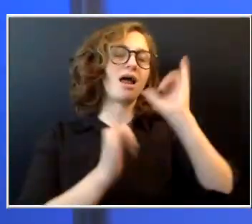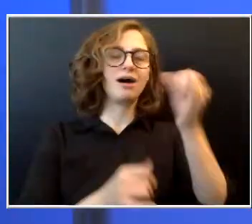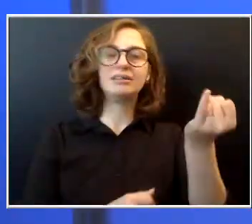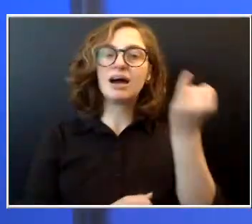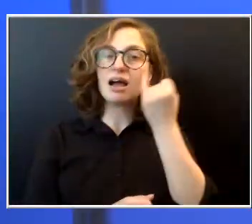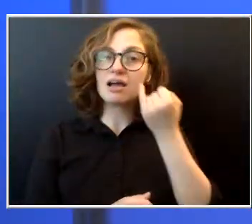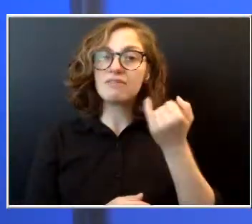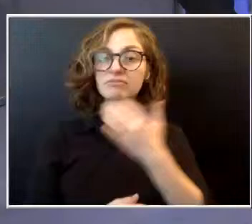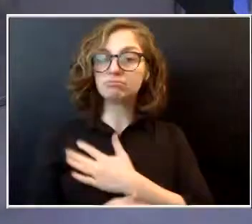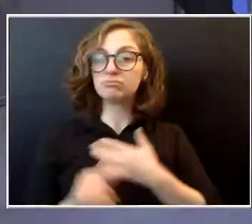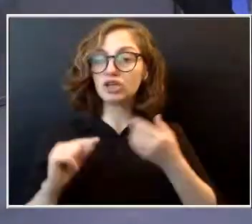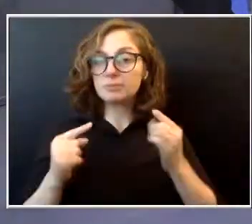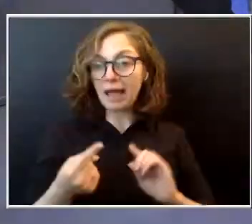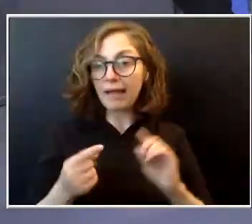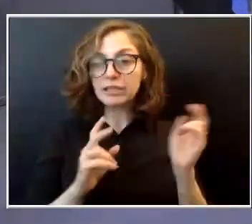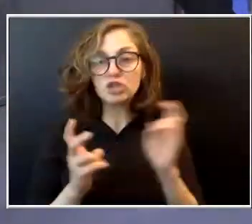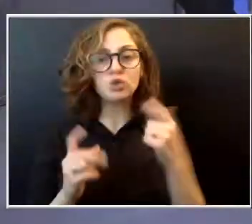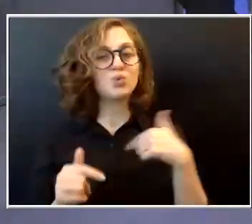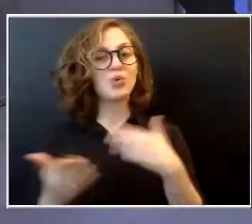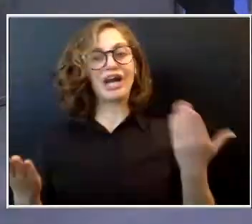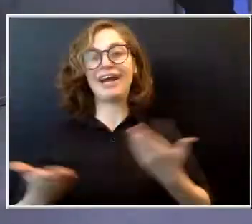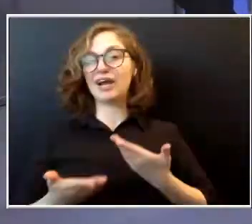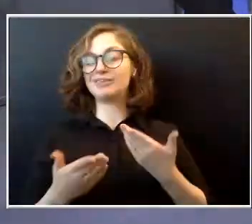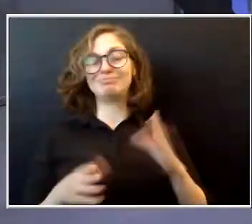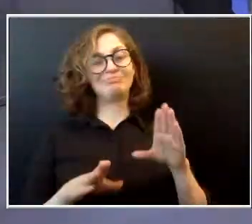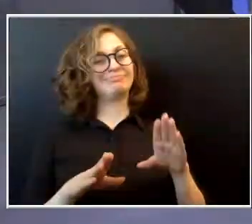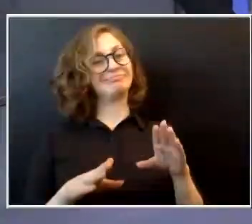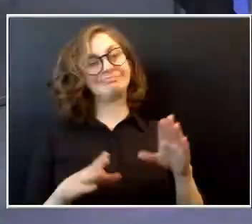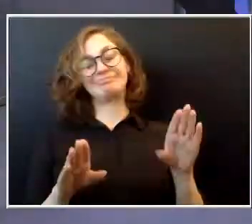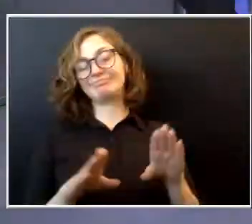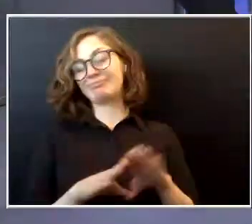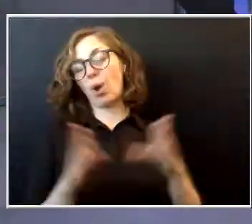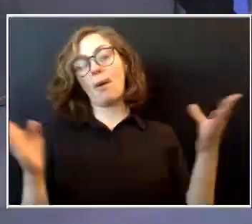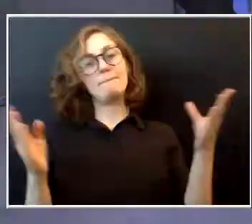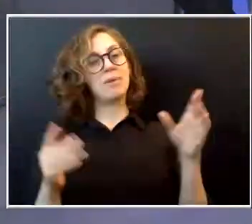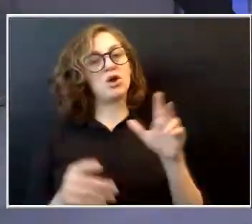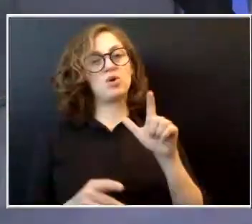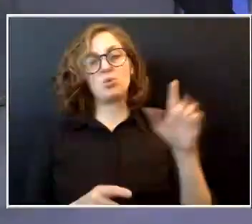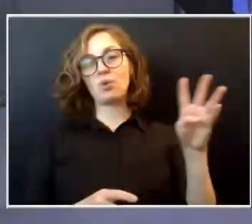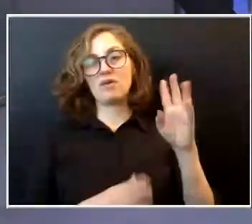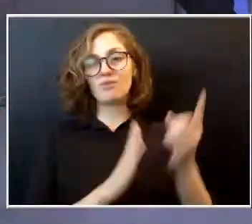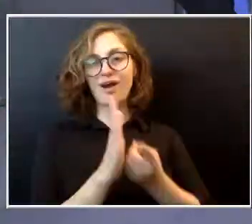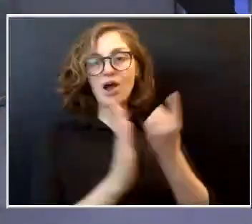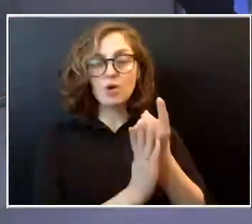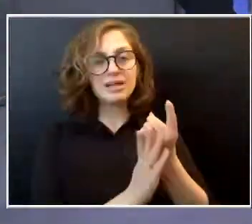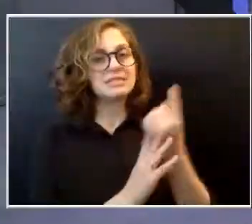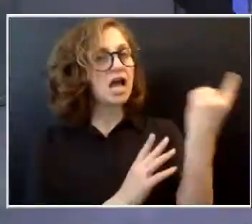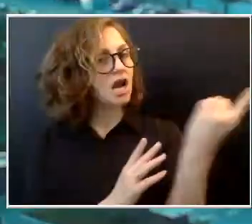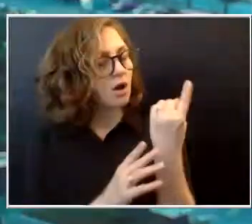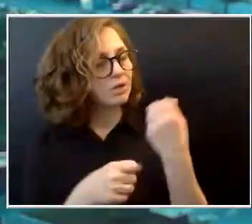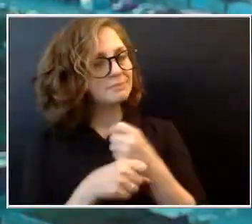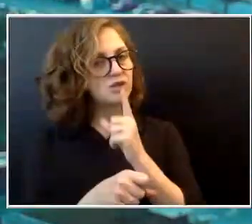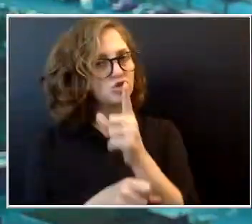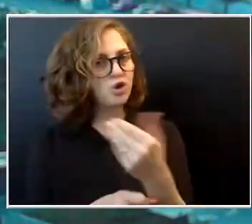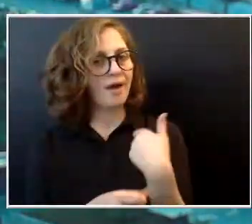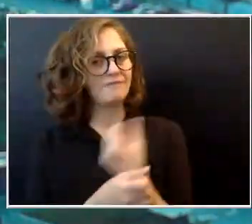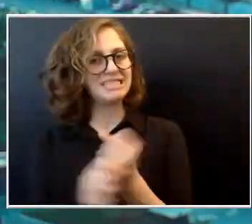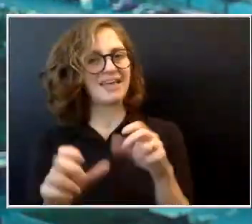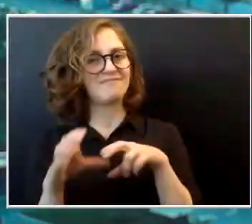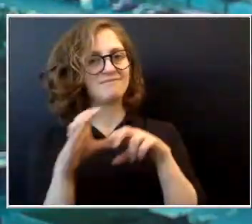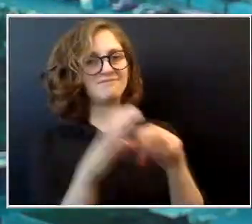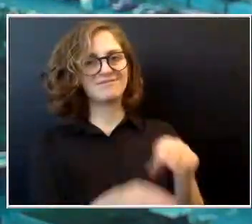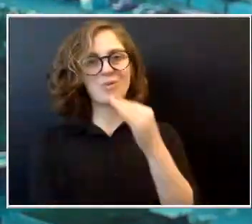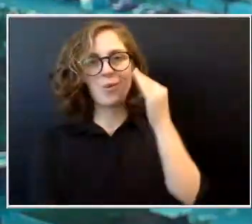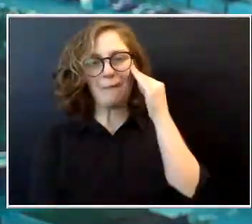We're open. Right. So, 24 hours. And whatever you do, get a safe ride home. yeah. For sure. Always can do that. Absolutely. Thank you so much. We know that you both